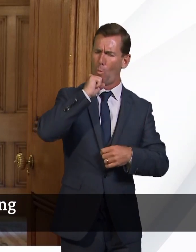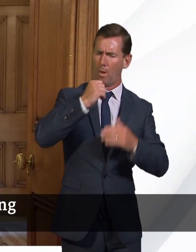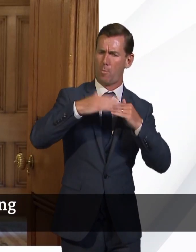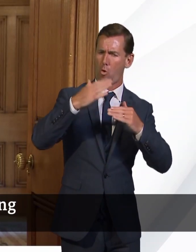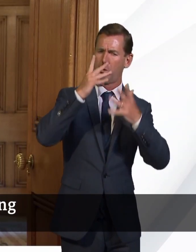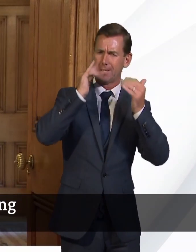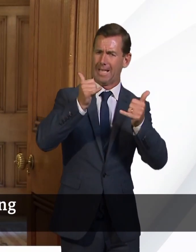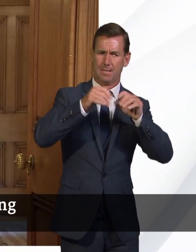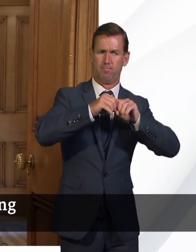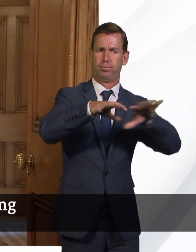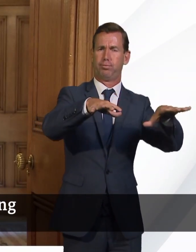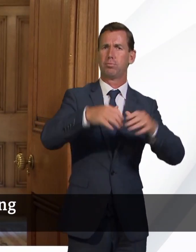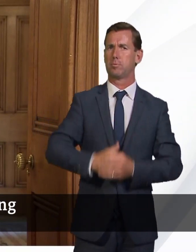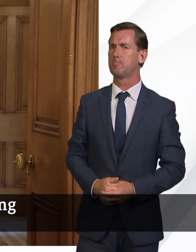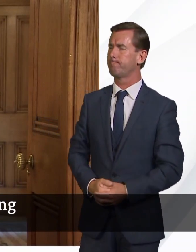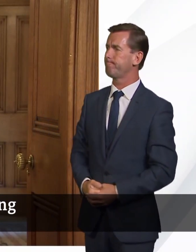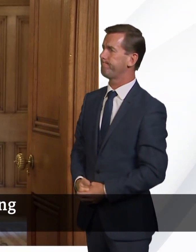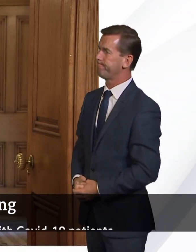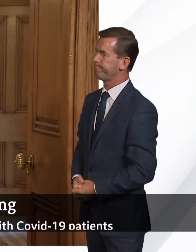I could add to that,